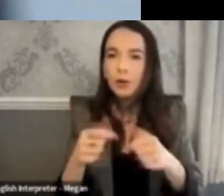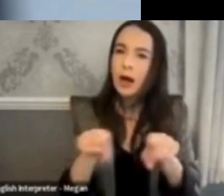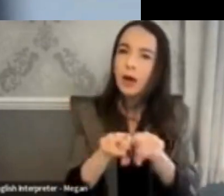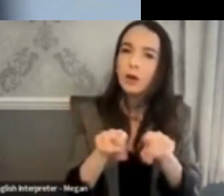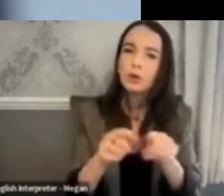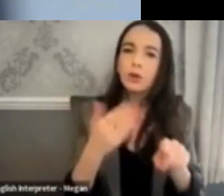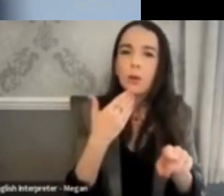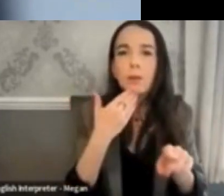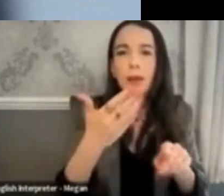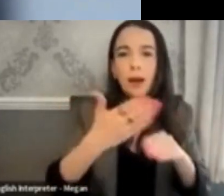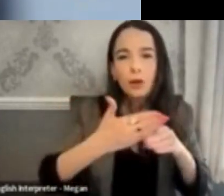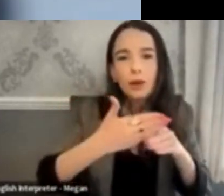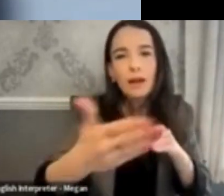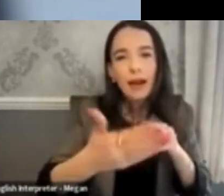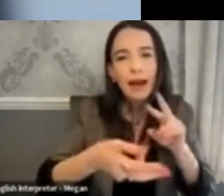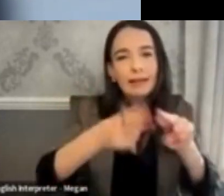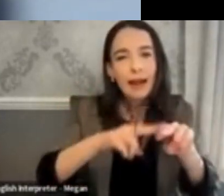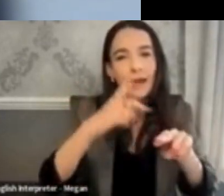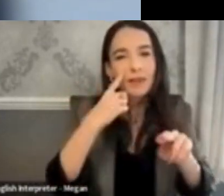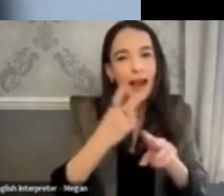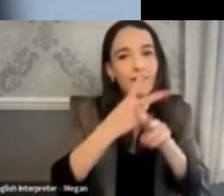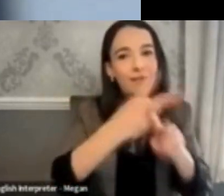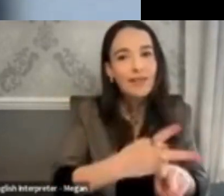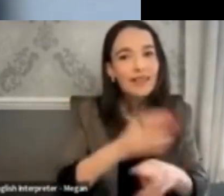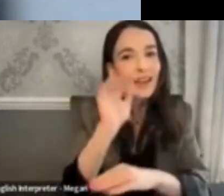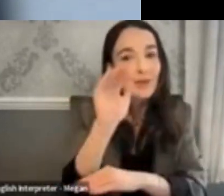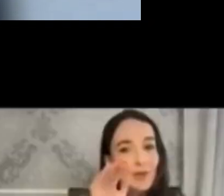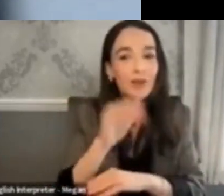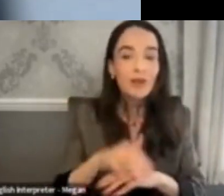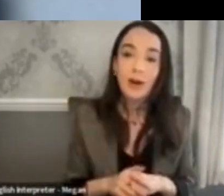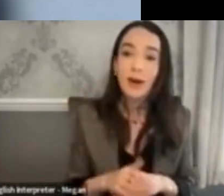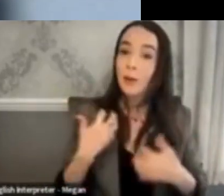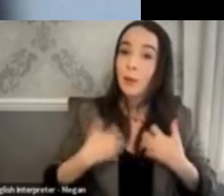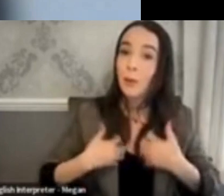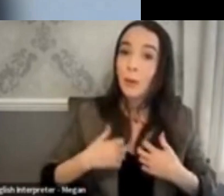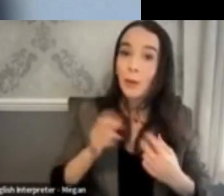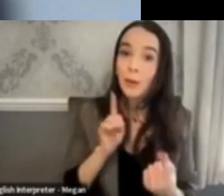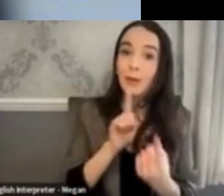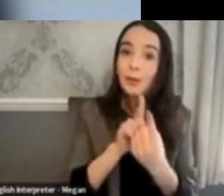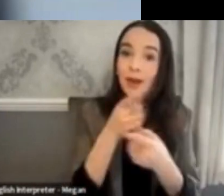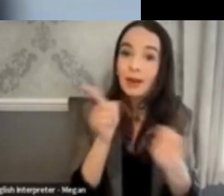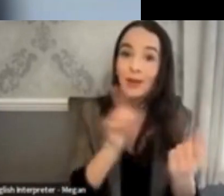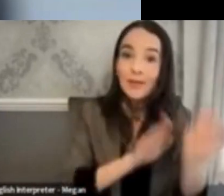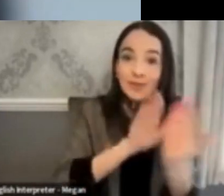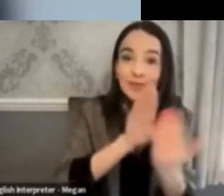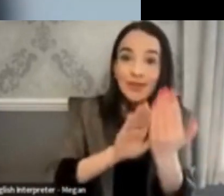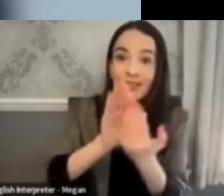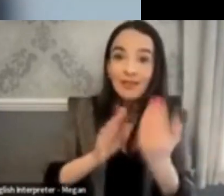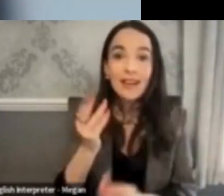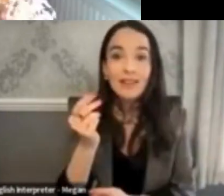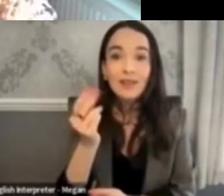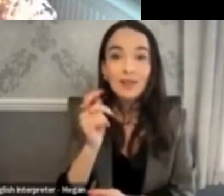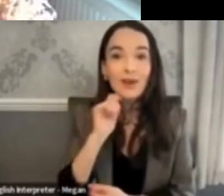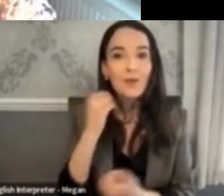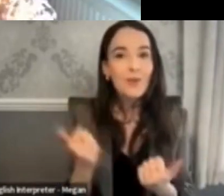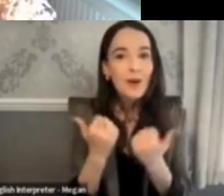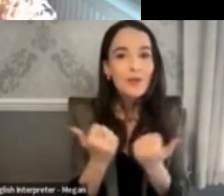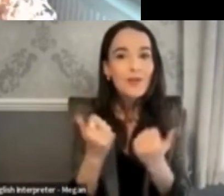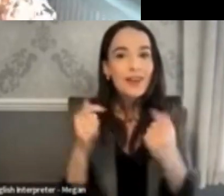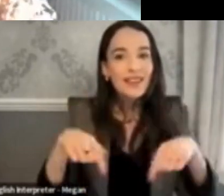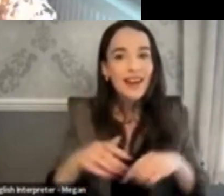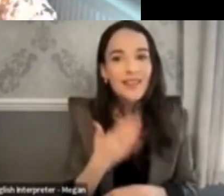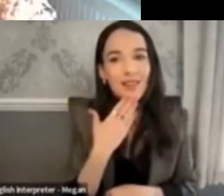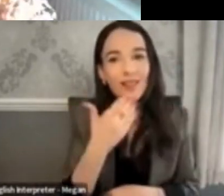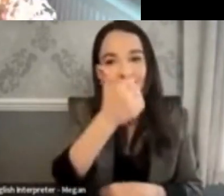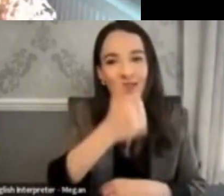coming months. And I look forward to meeting more of you in person soon. And I'll end there. Thank you, Stefano, and thank